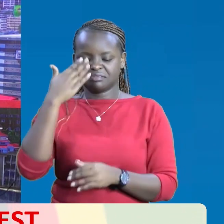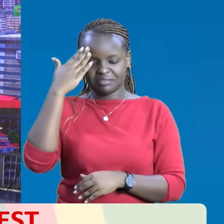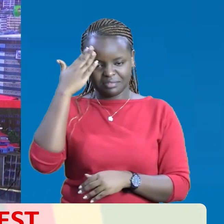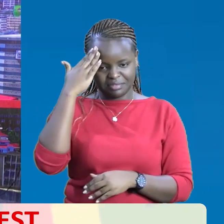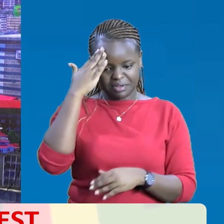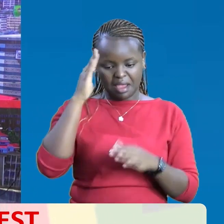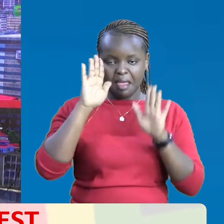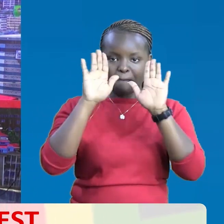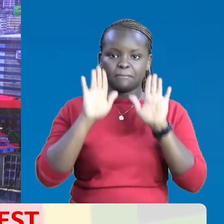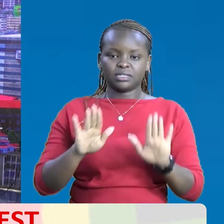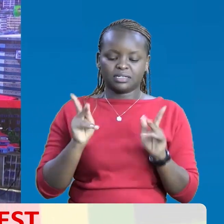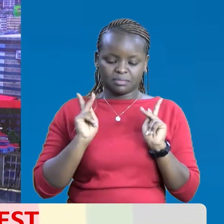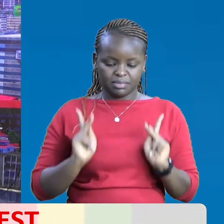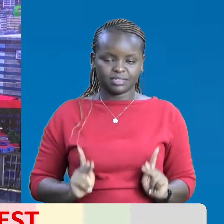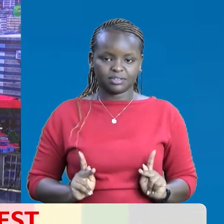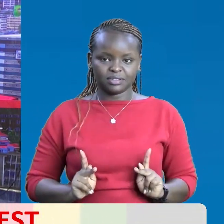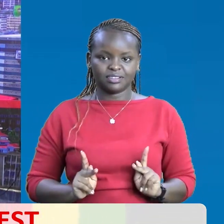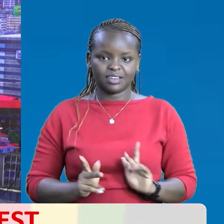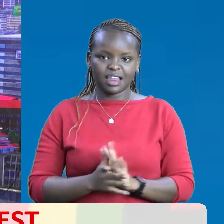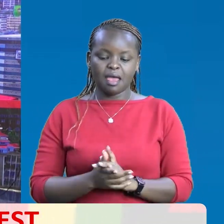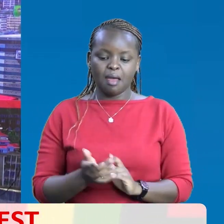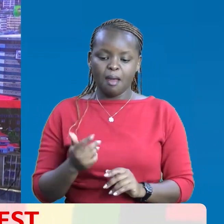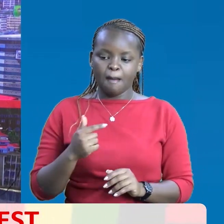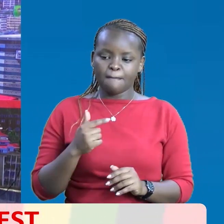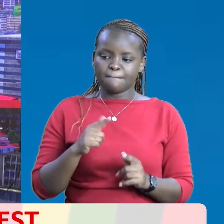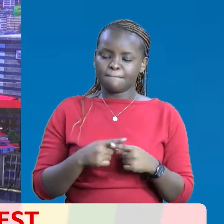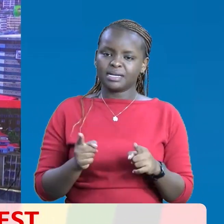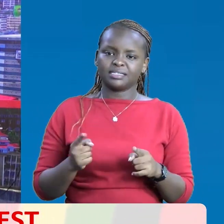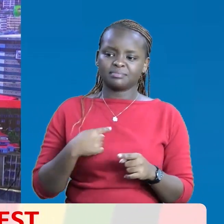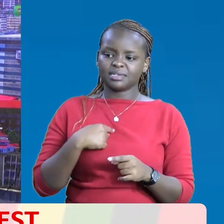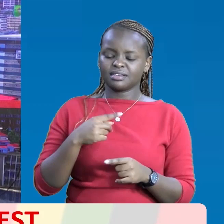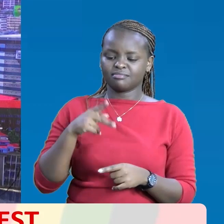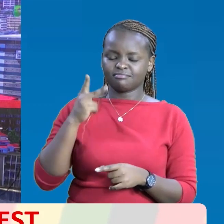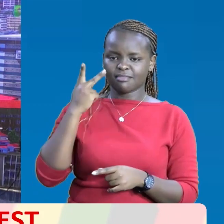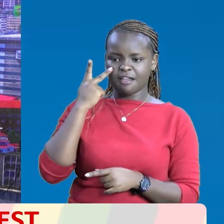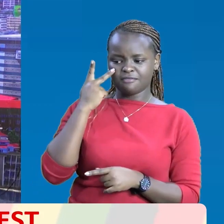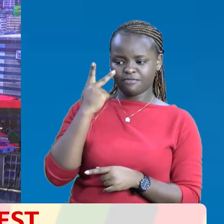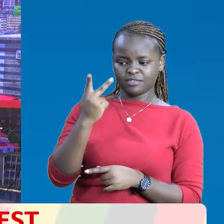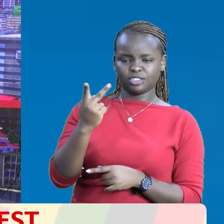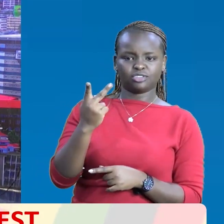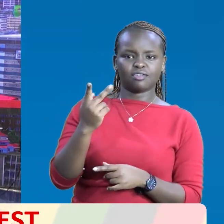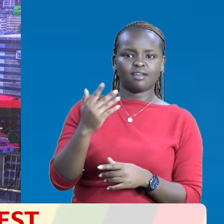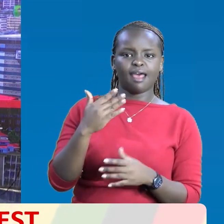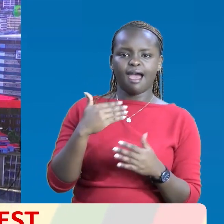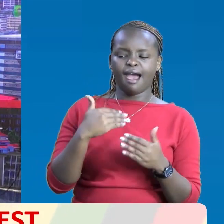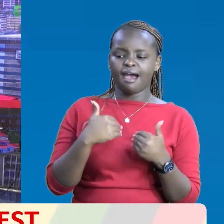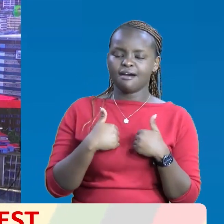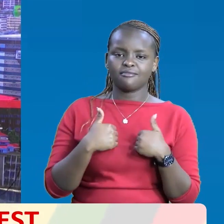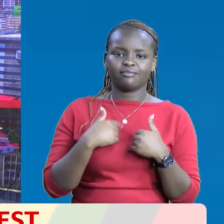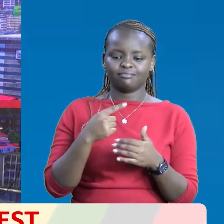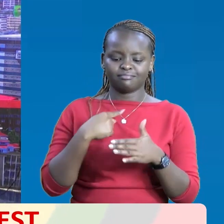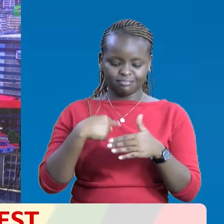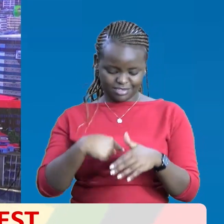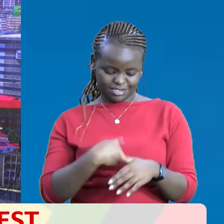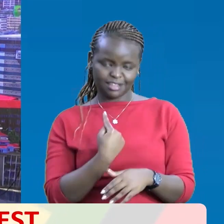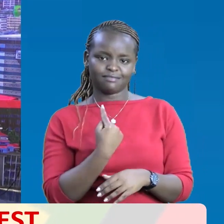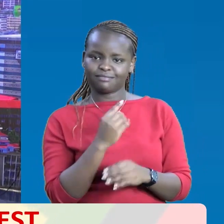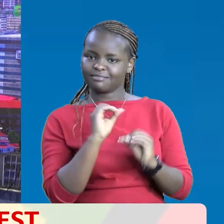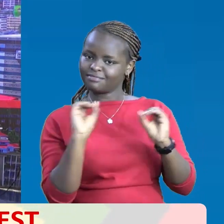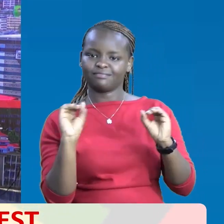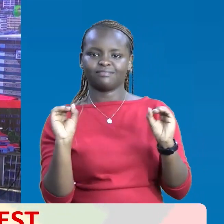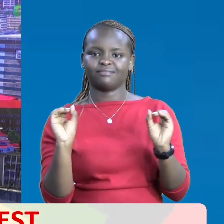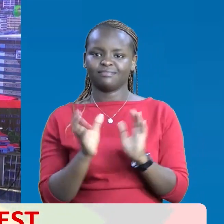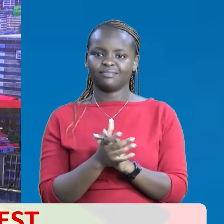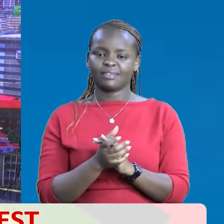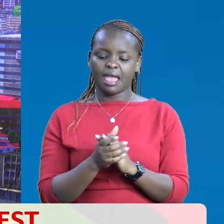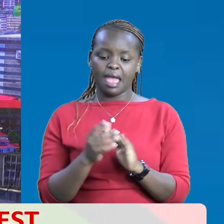kuwe successful kuwe nini, but I don't have the same vision for myself. Unajua? Hiyo ndo kuna jilagai. Kabisa. Gani? No,